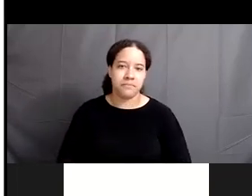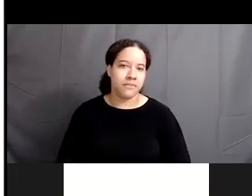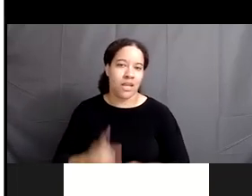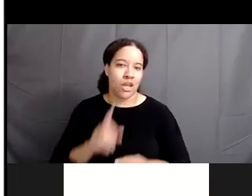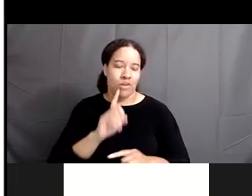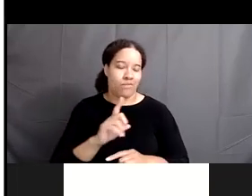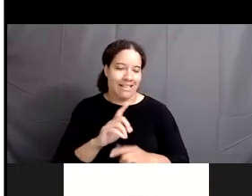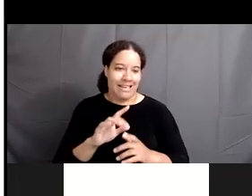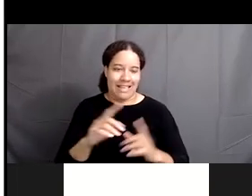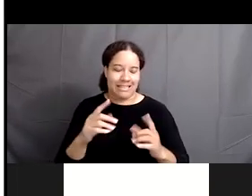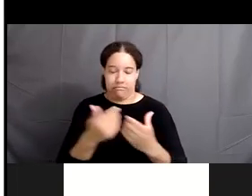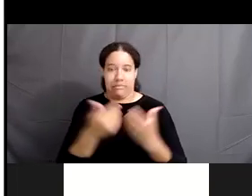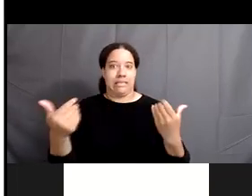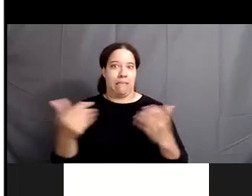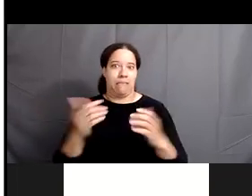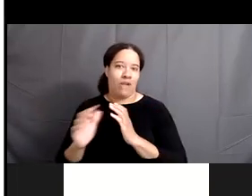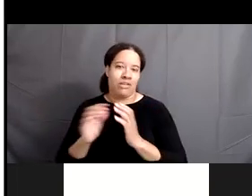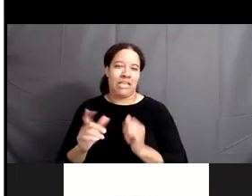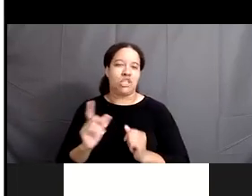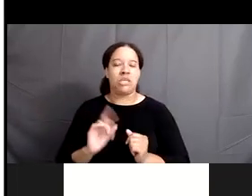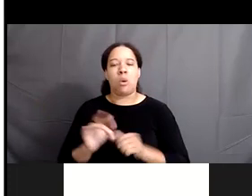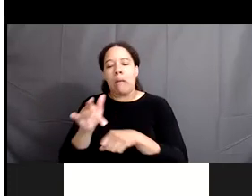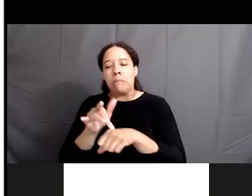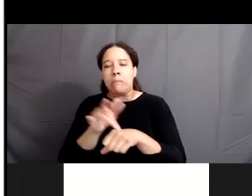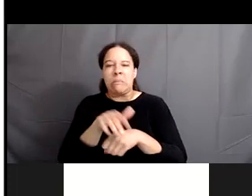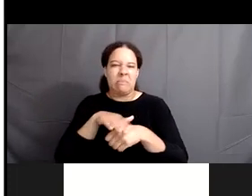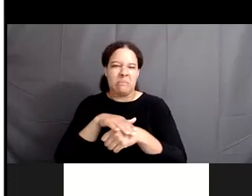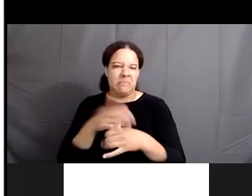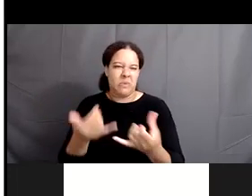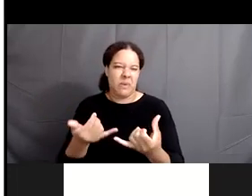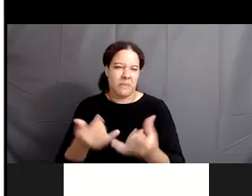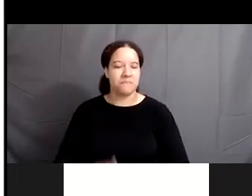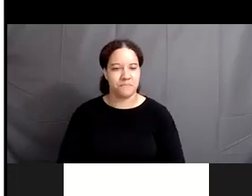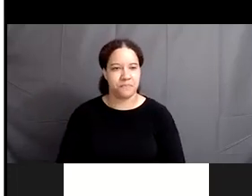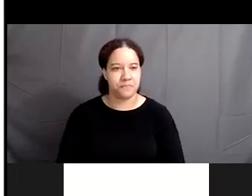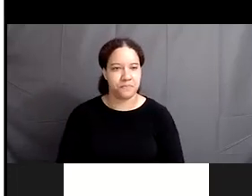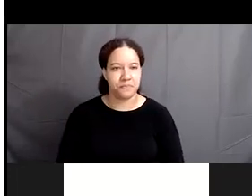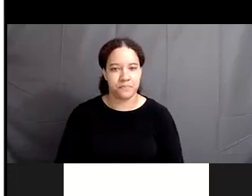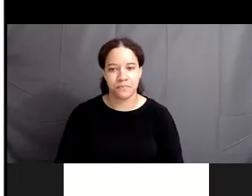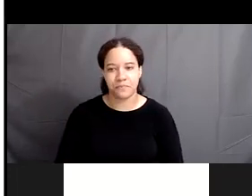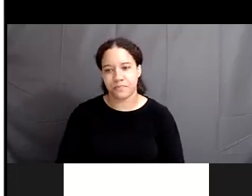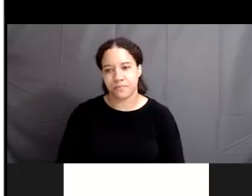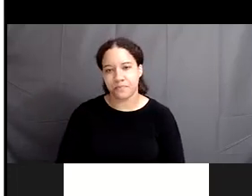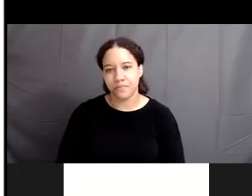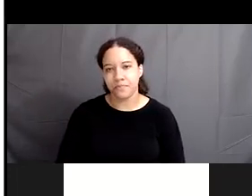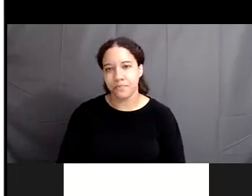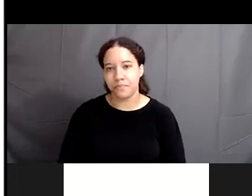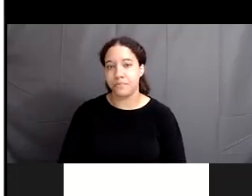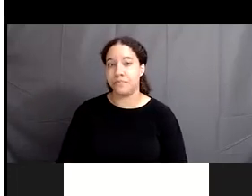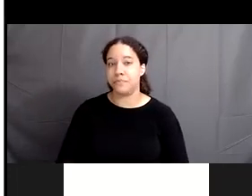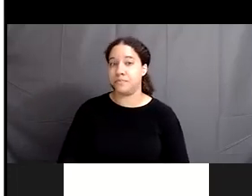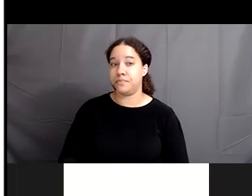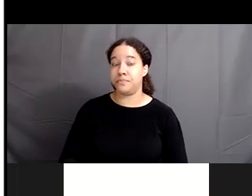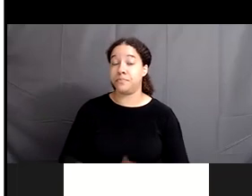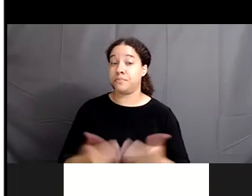separate conversation. We'll touch on just a few key aspects of it today. You can go ahead. So how does employee